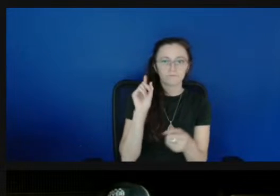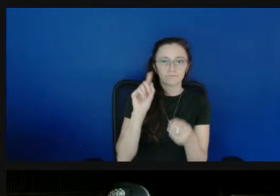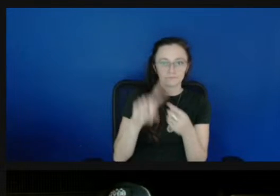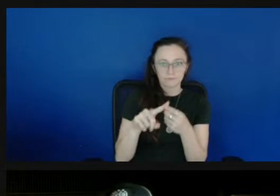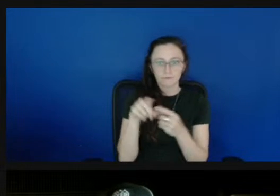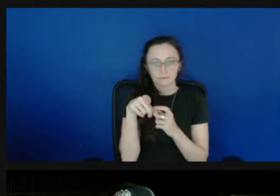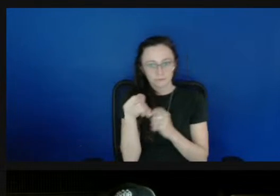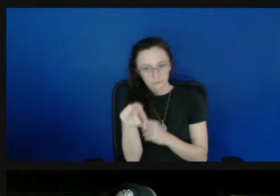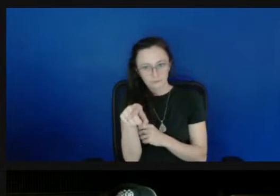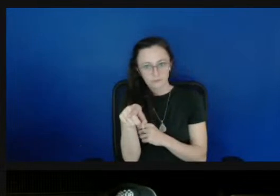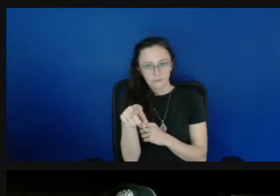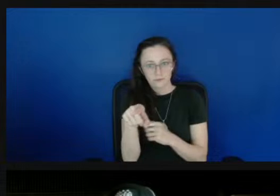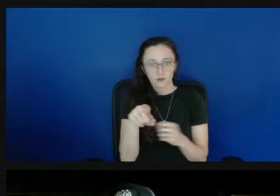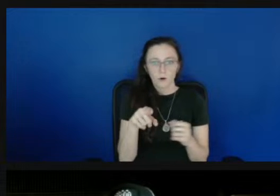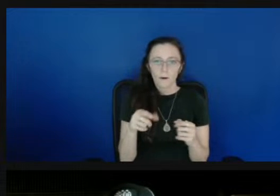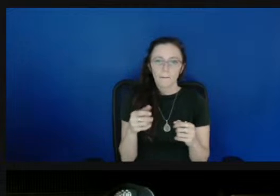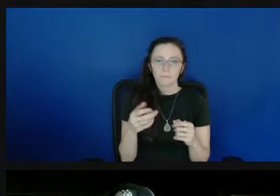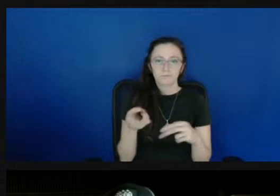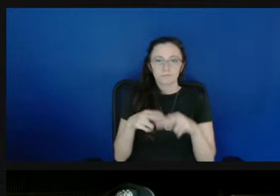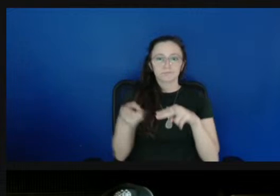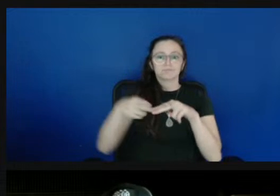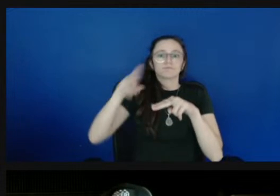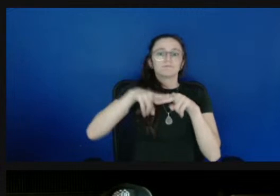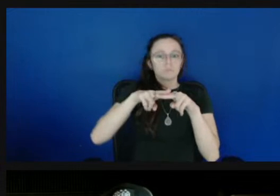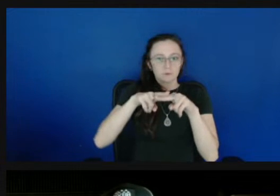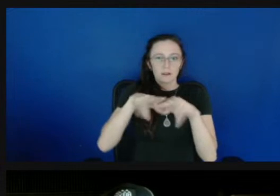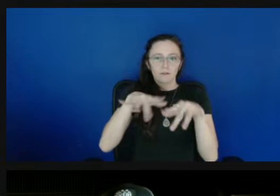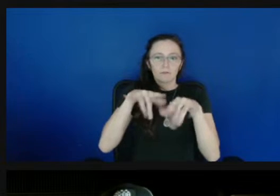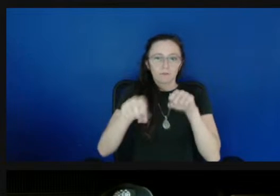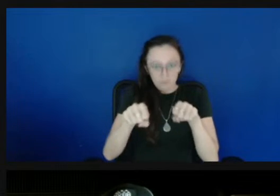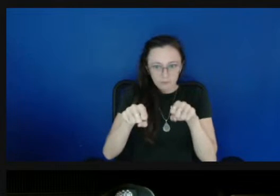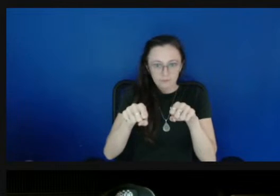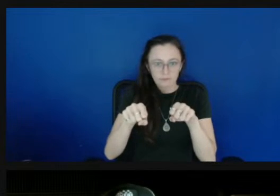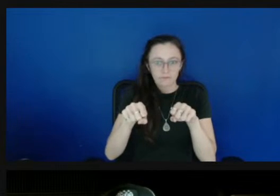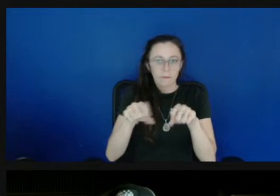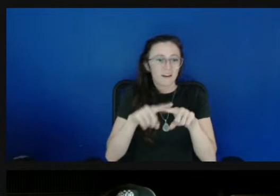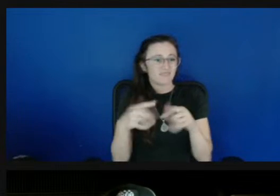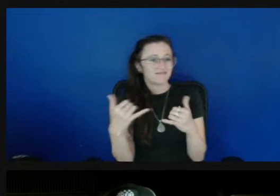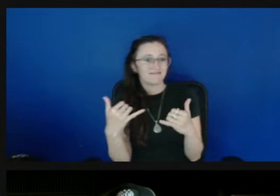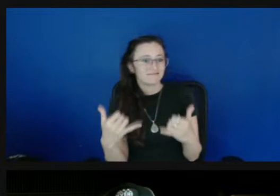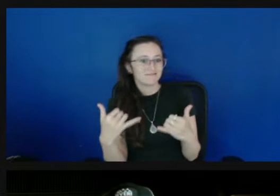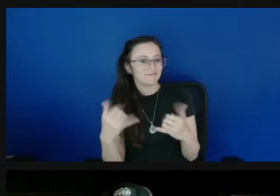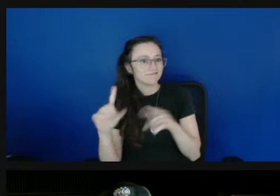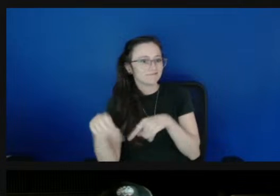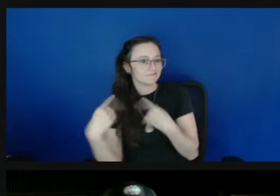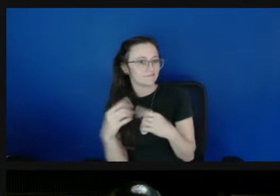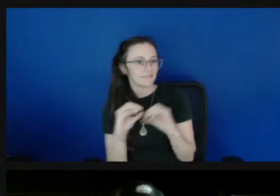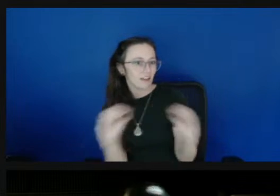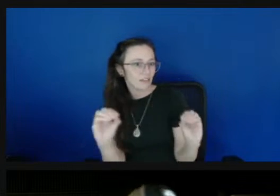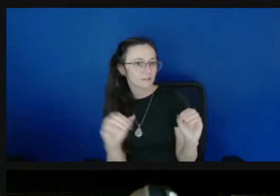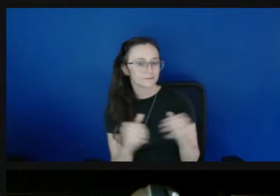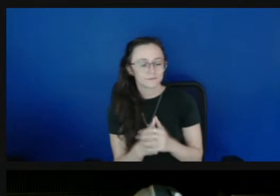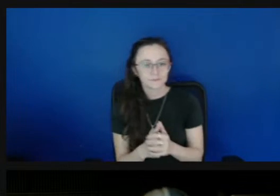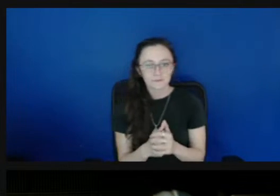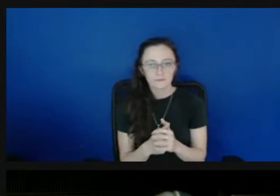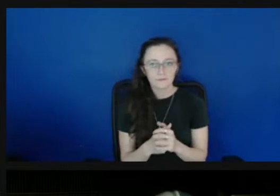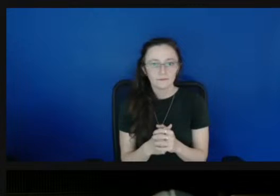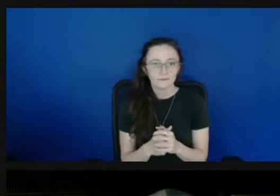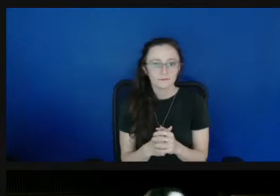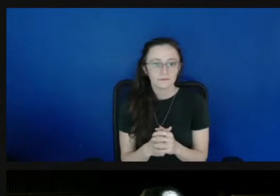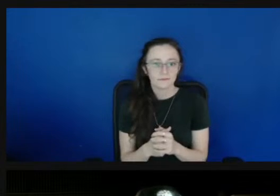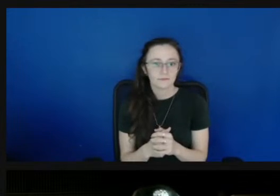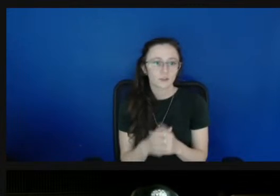really almost at nothing compared to the buildup over the last 5 years to that recent eruption. And all was quiet on